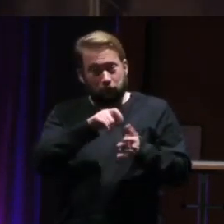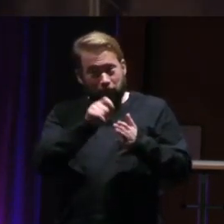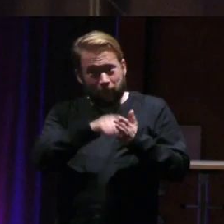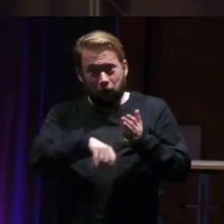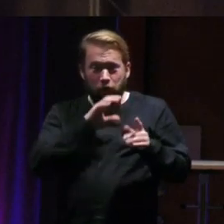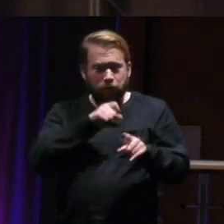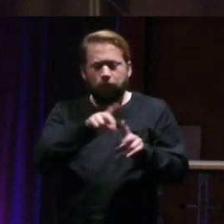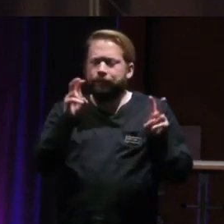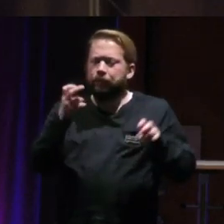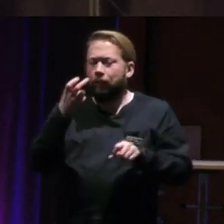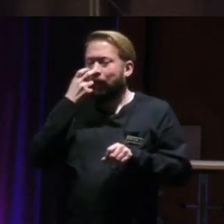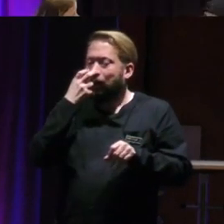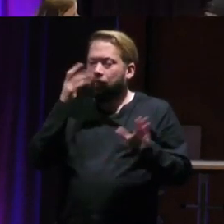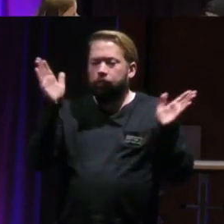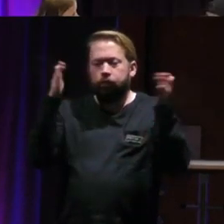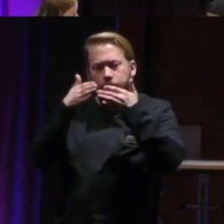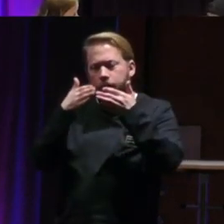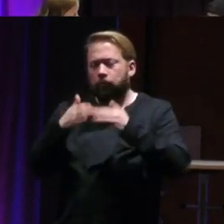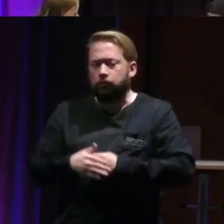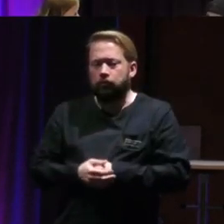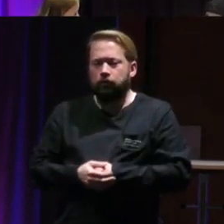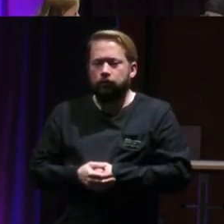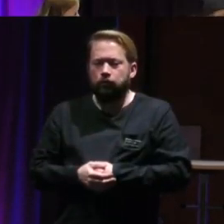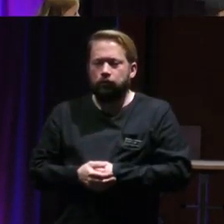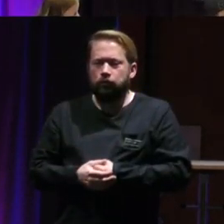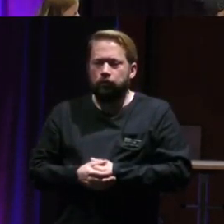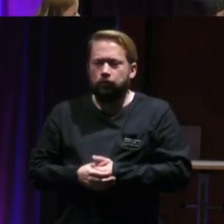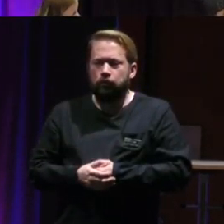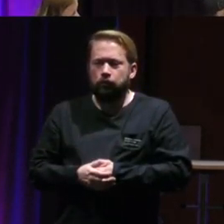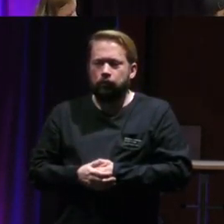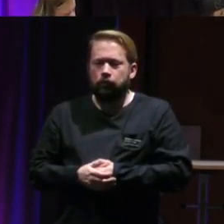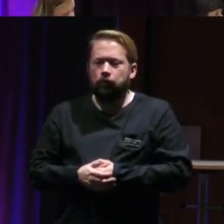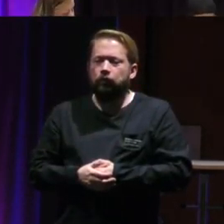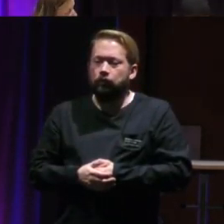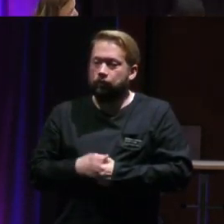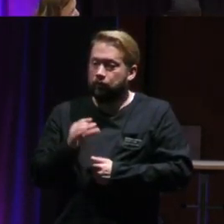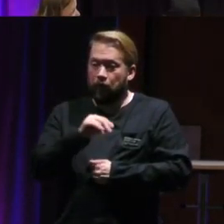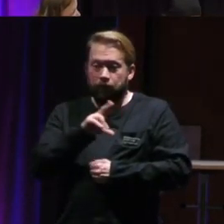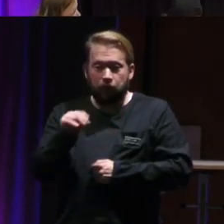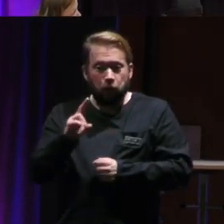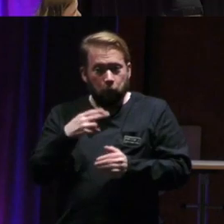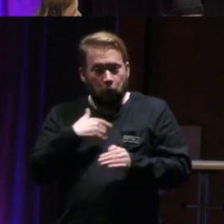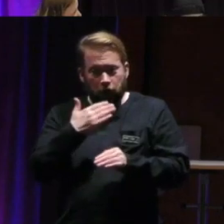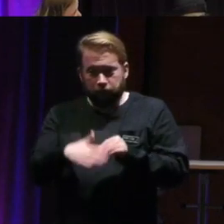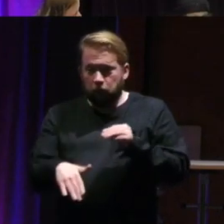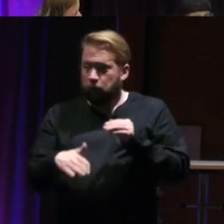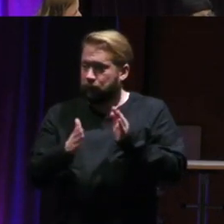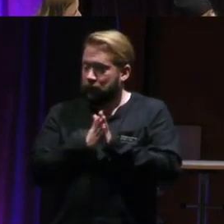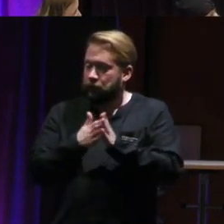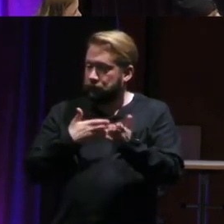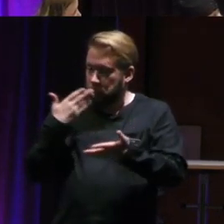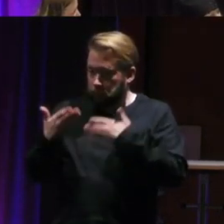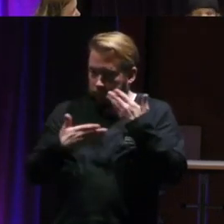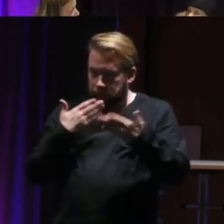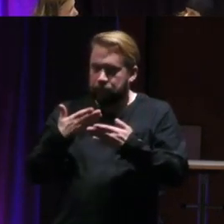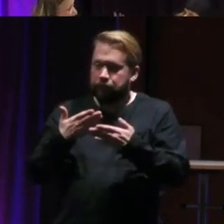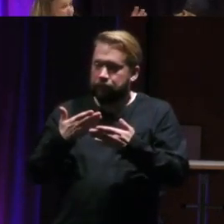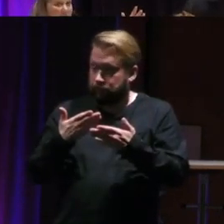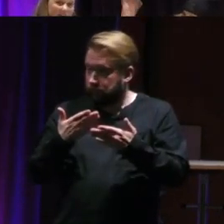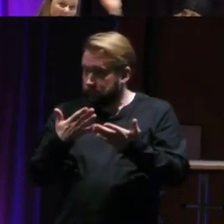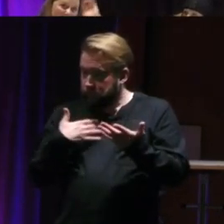will finish off with one more song from you. Can you just say a few words about it just before you answer? Because